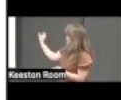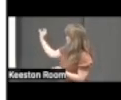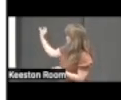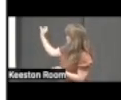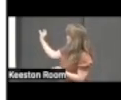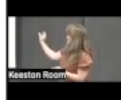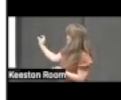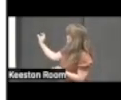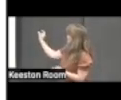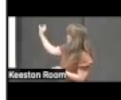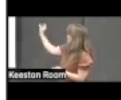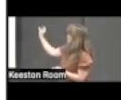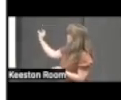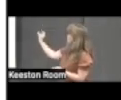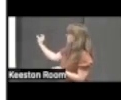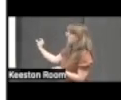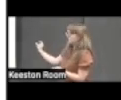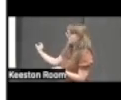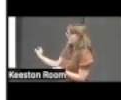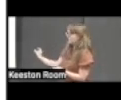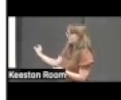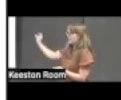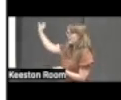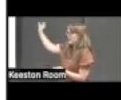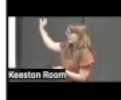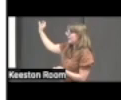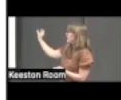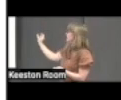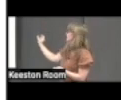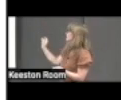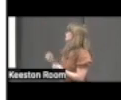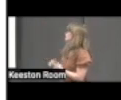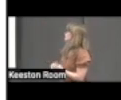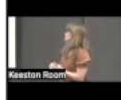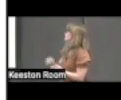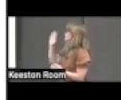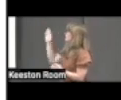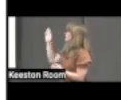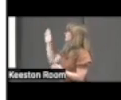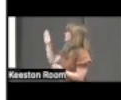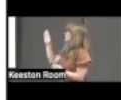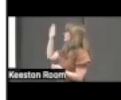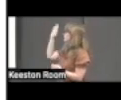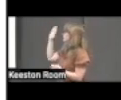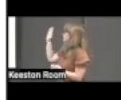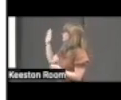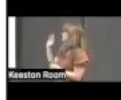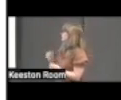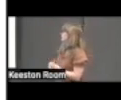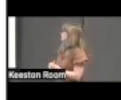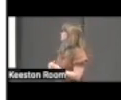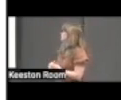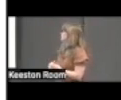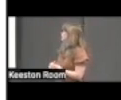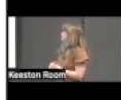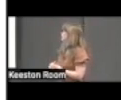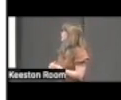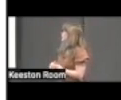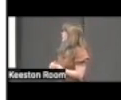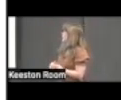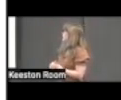optimal mating is that kind of blue high bar next to the peak. So right after the estrogen peak, we try to mate for 2